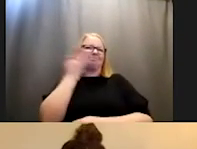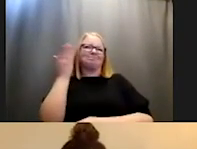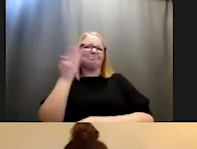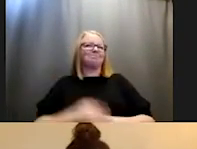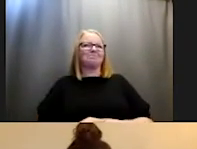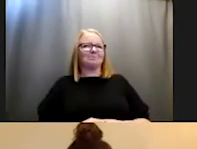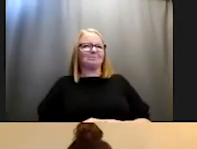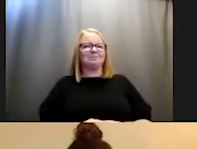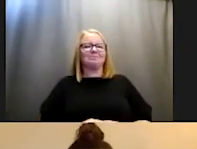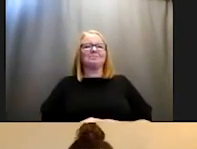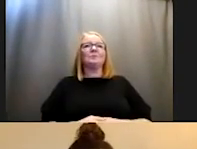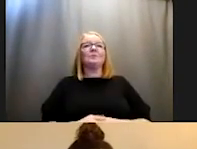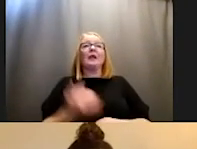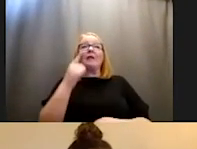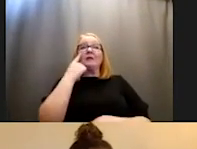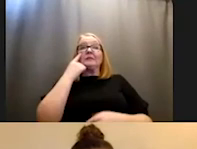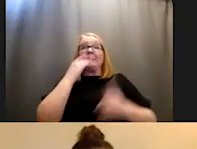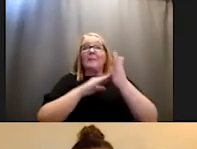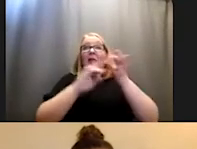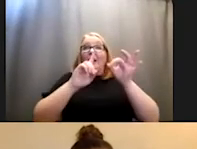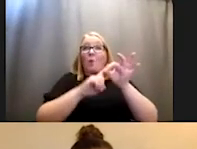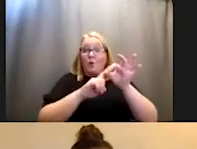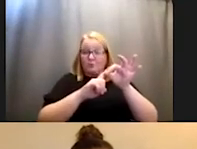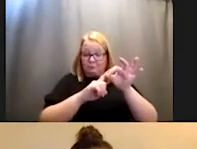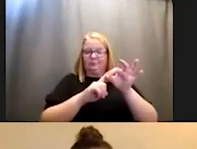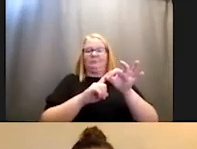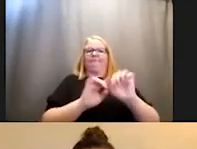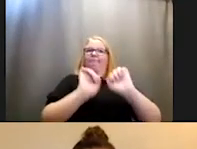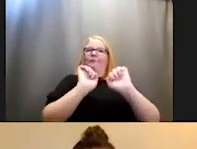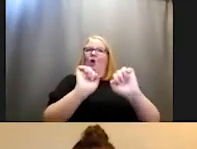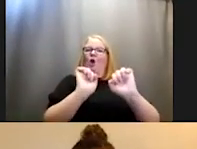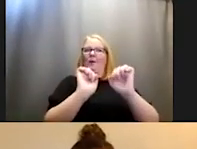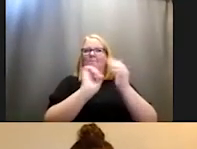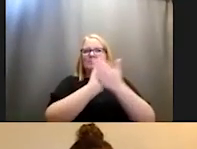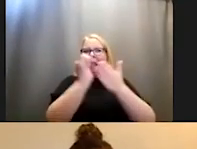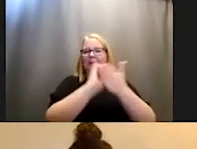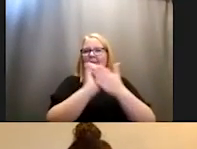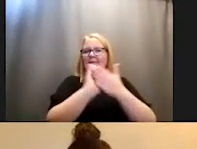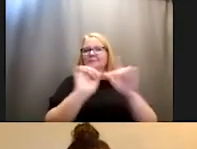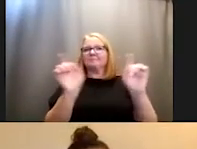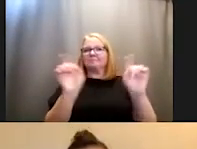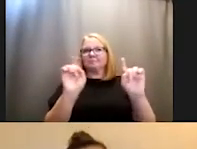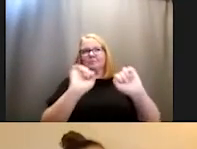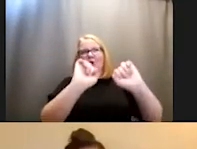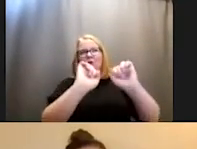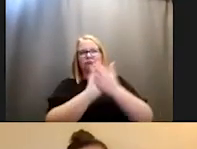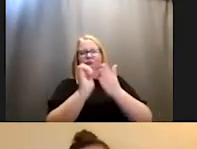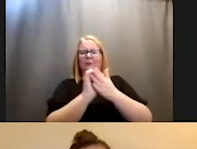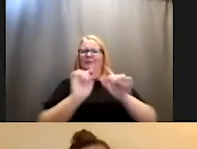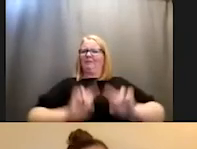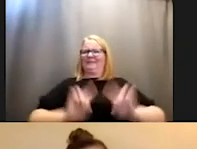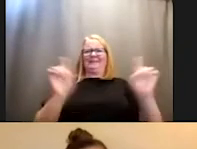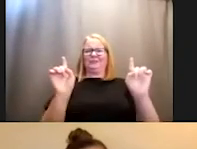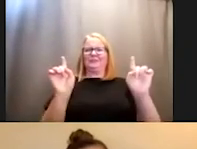In contrast, if we have a look at what Mary was promoting, and the marketing around the Mary Quant cosmetics brand, it's very, very